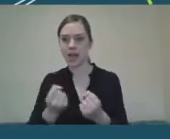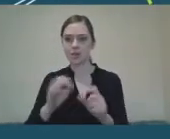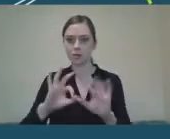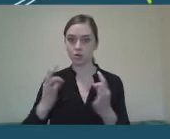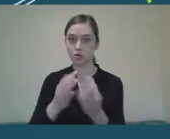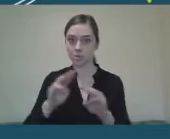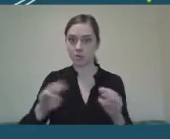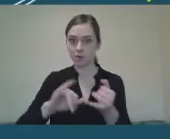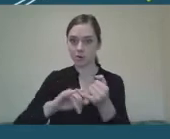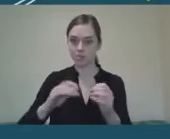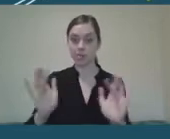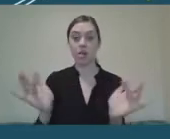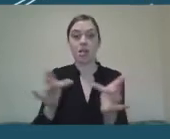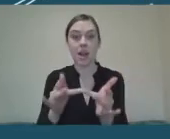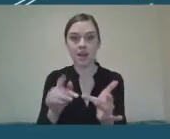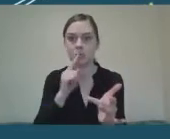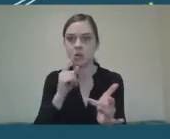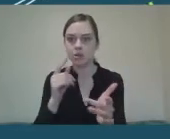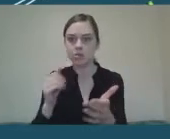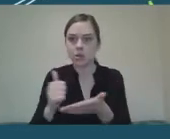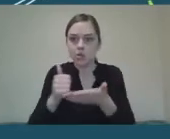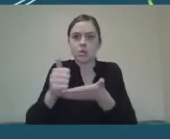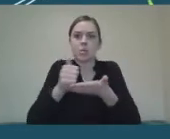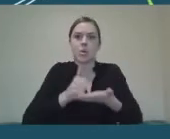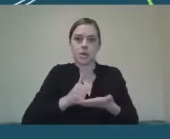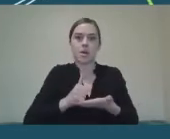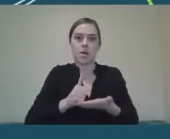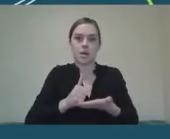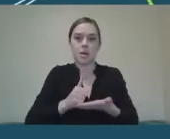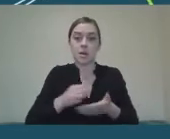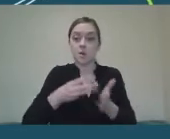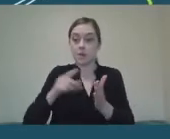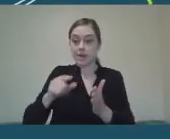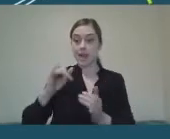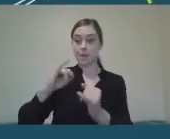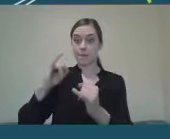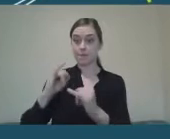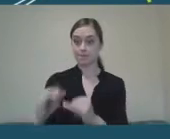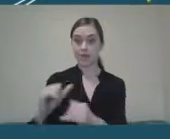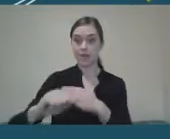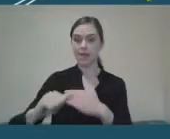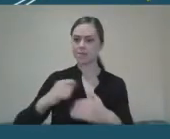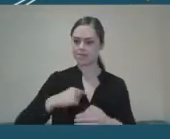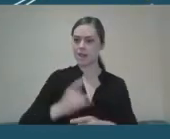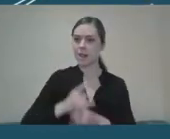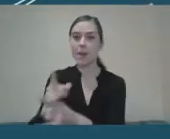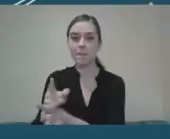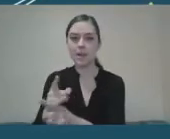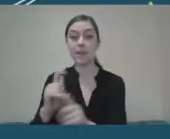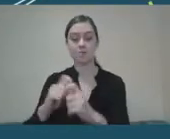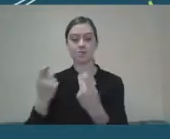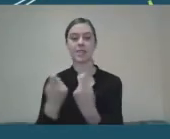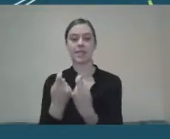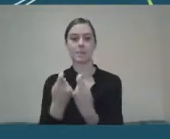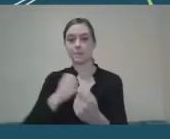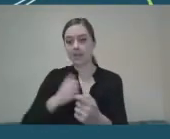online who really helped me get through it. And when they were having their bad days, I'd help them get through it. And they were my teammates and the people